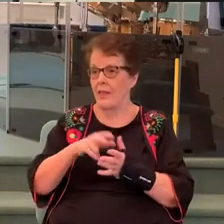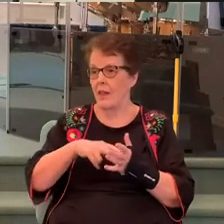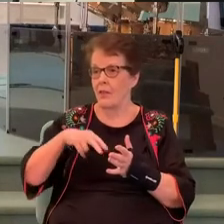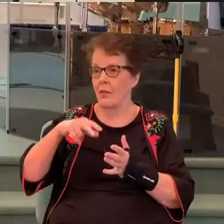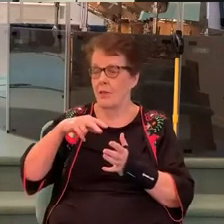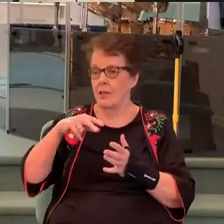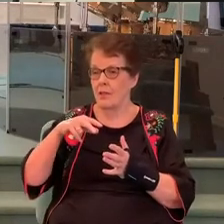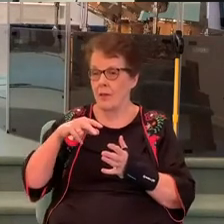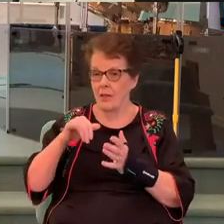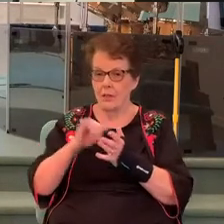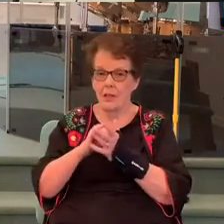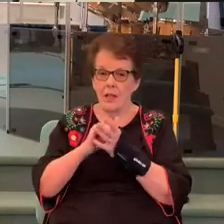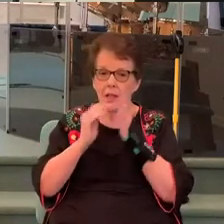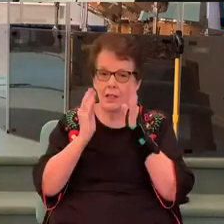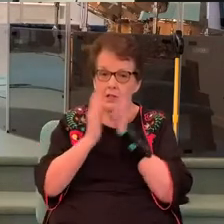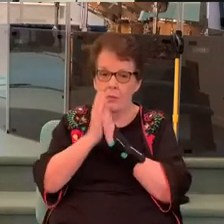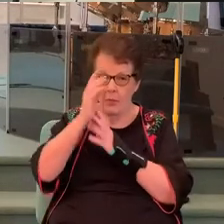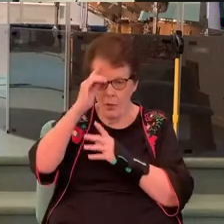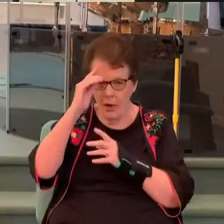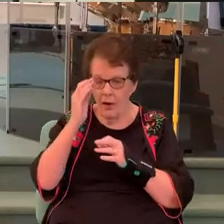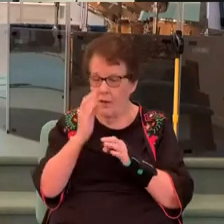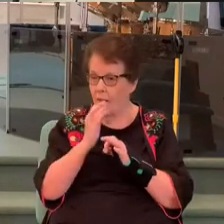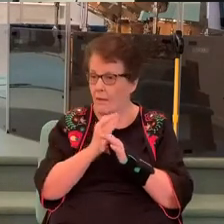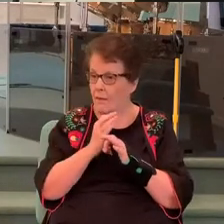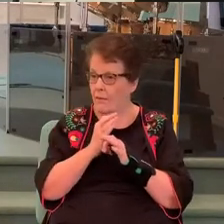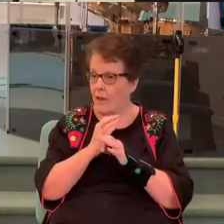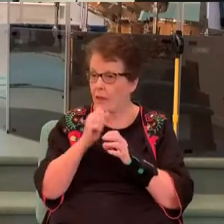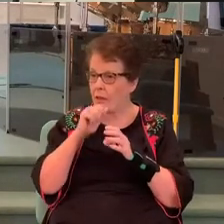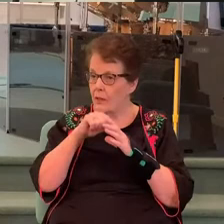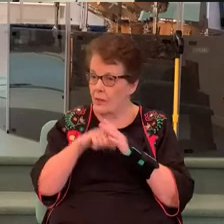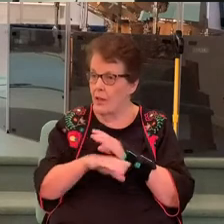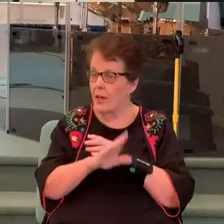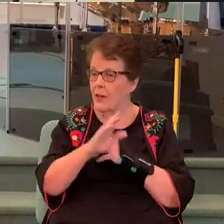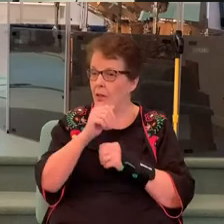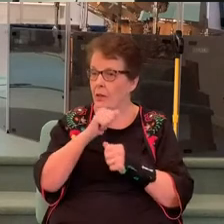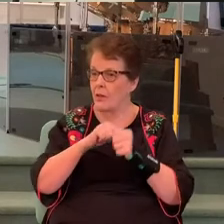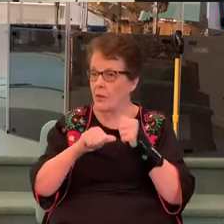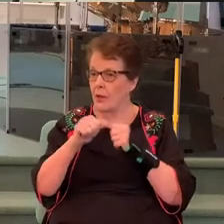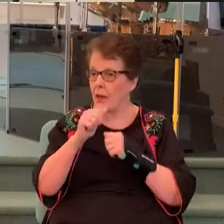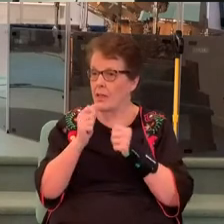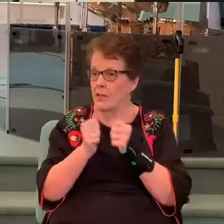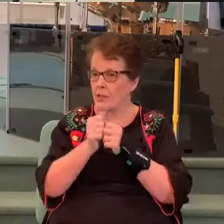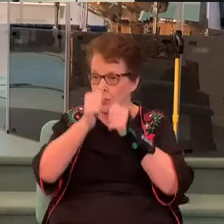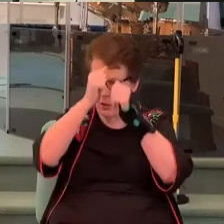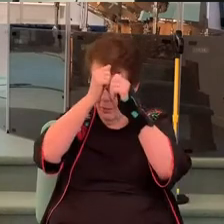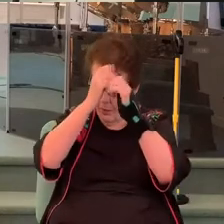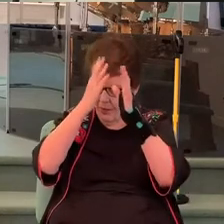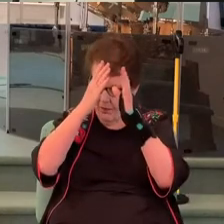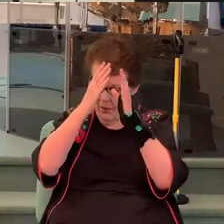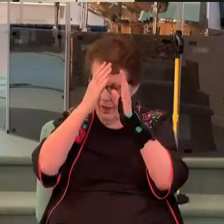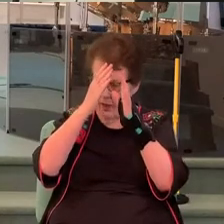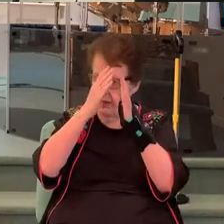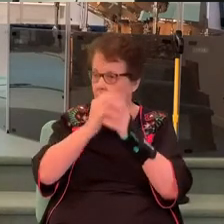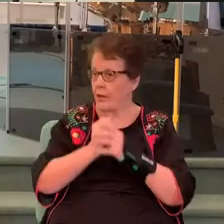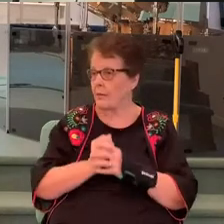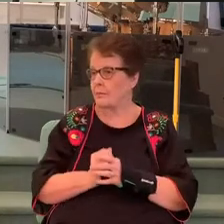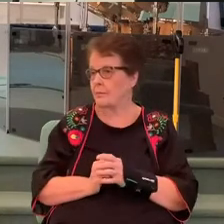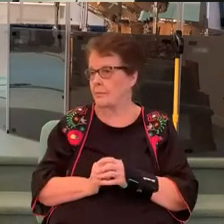faith that allows you to enter into relationship with the Father as one of His children,